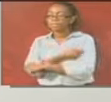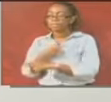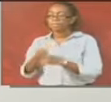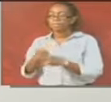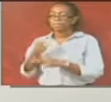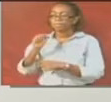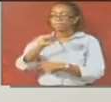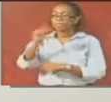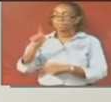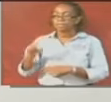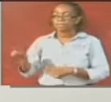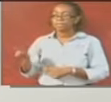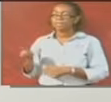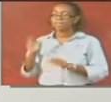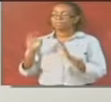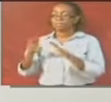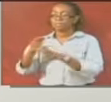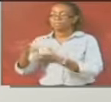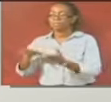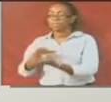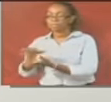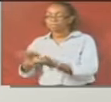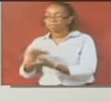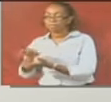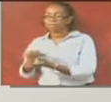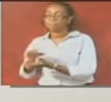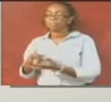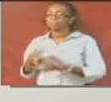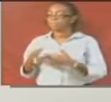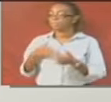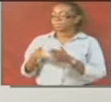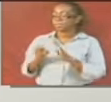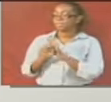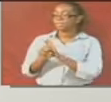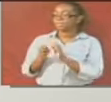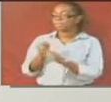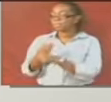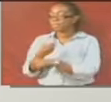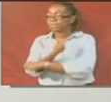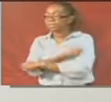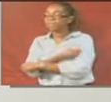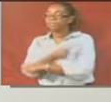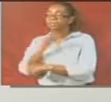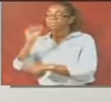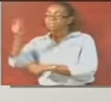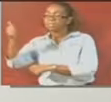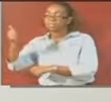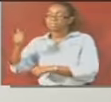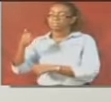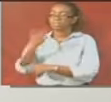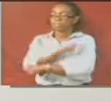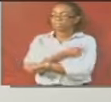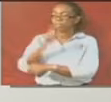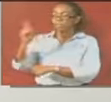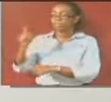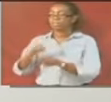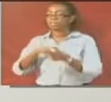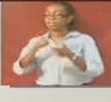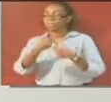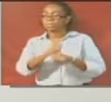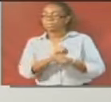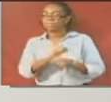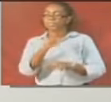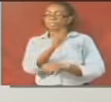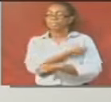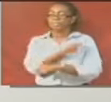site A and then another one that comes from site B, among the confirmed and approved WHO